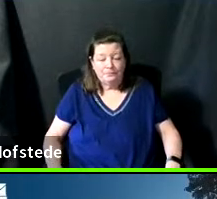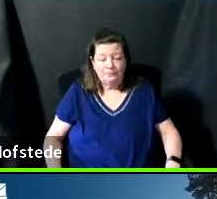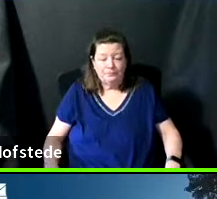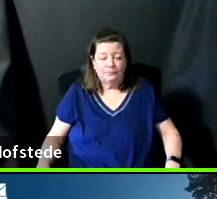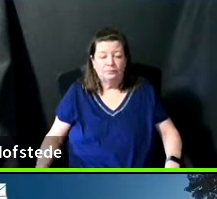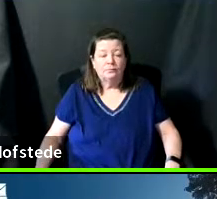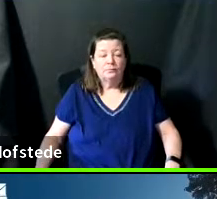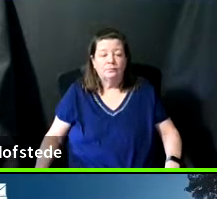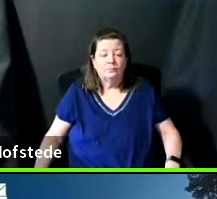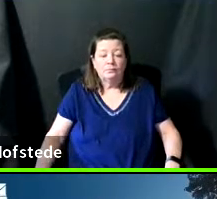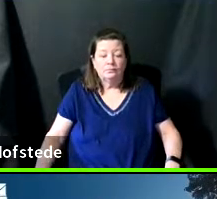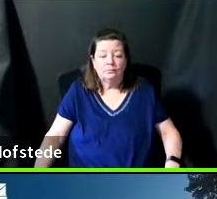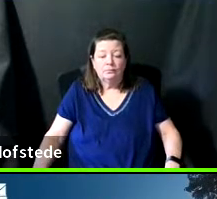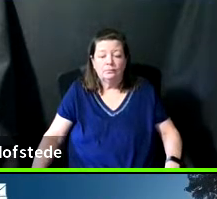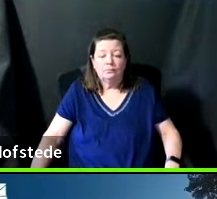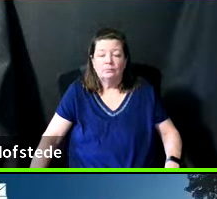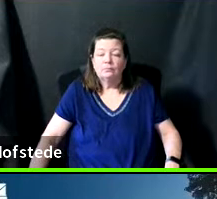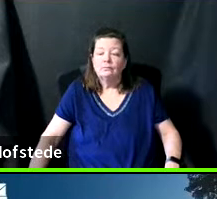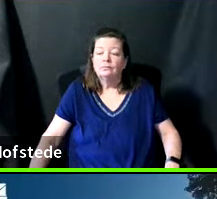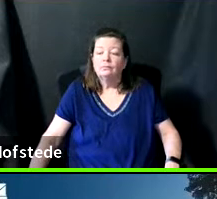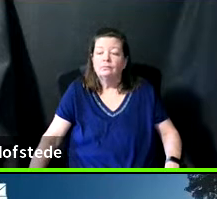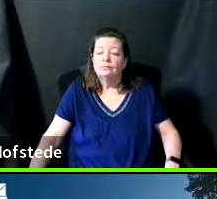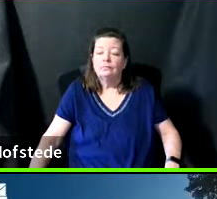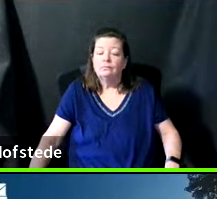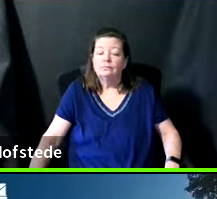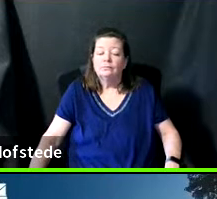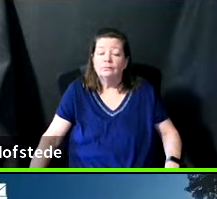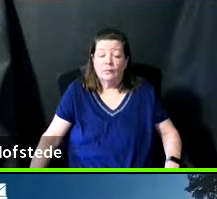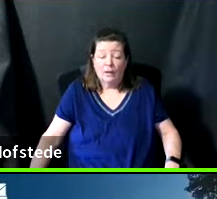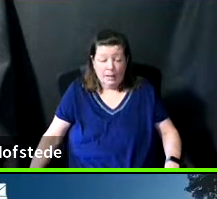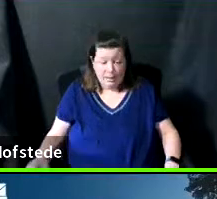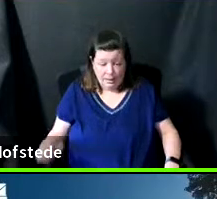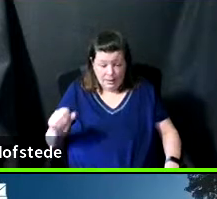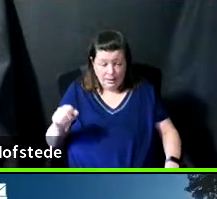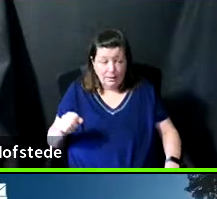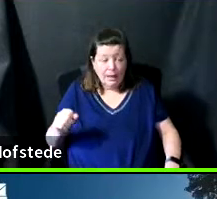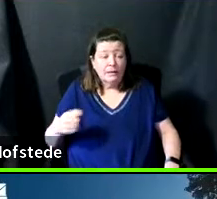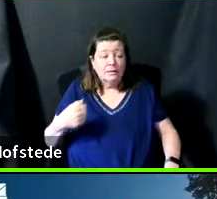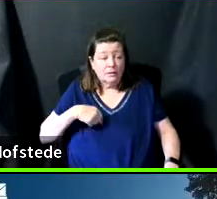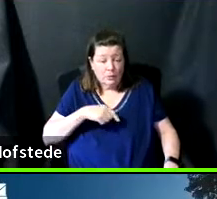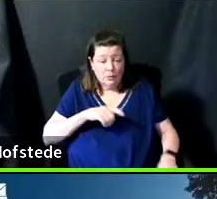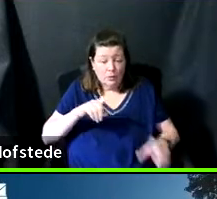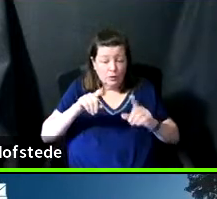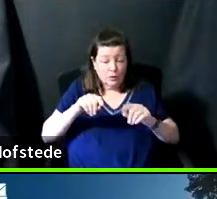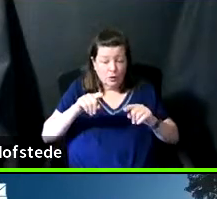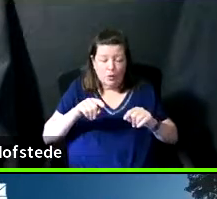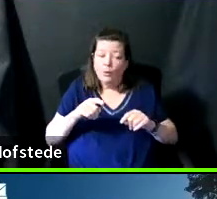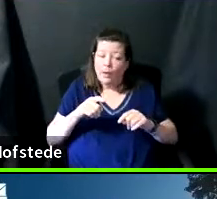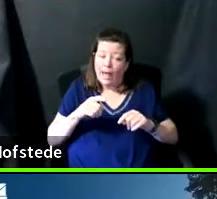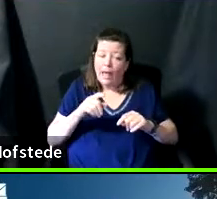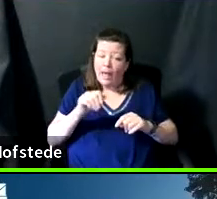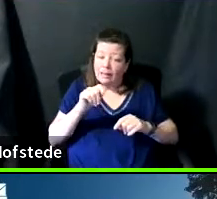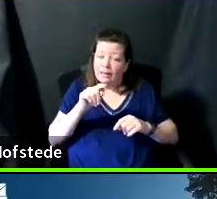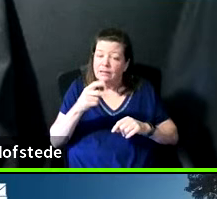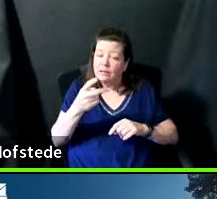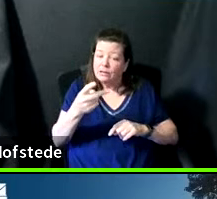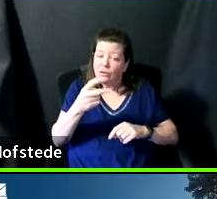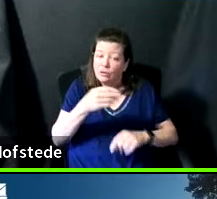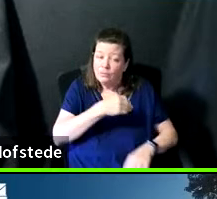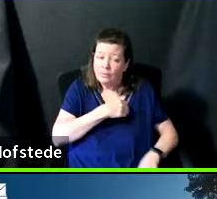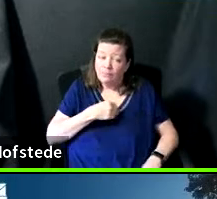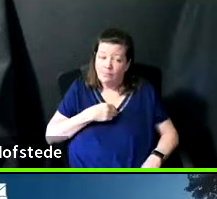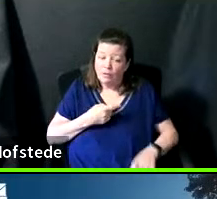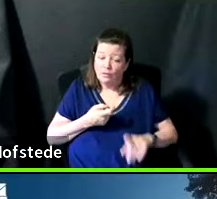absolutely, yes. And the answer is yes. We'll be there at all of them, at least 2 members from our community engagement team, but